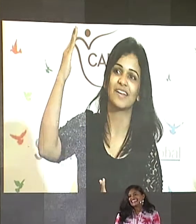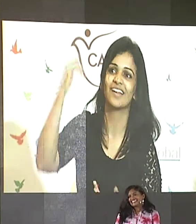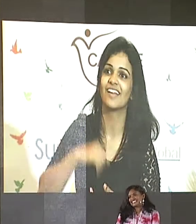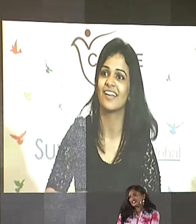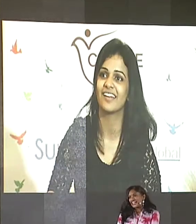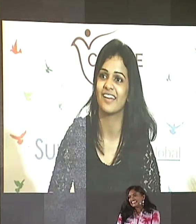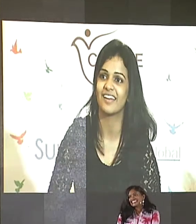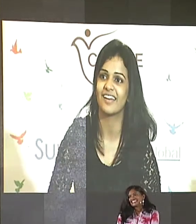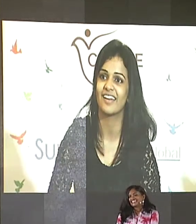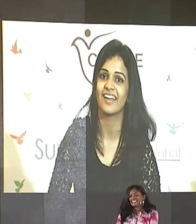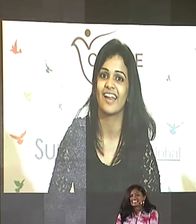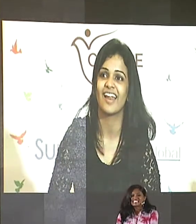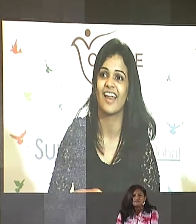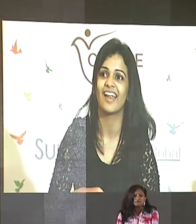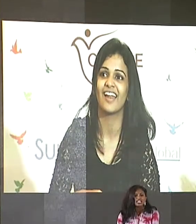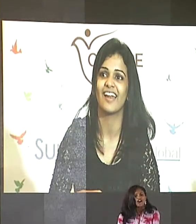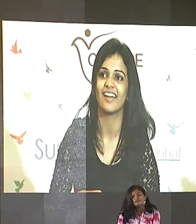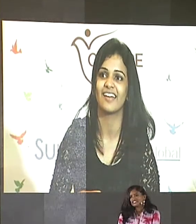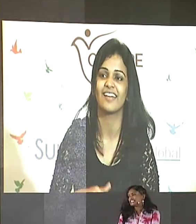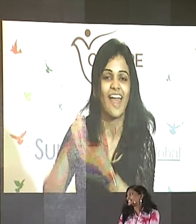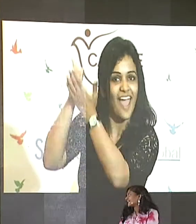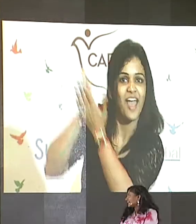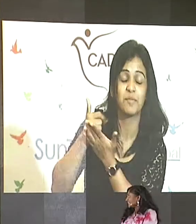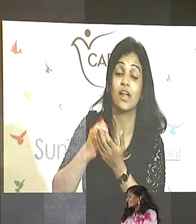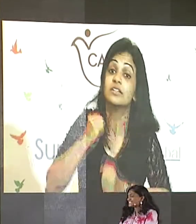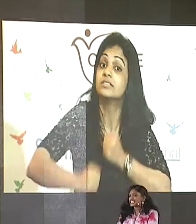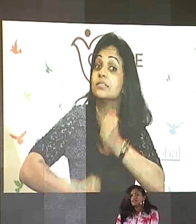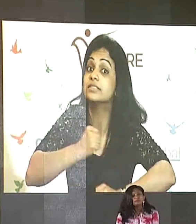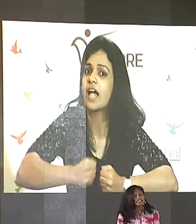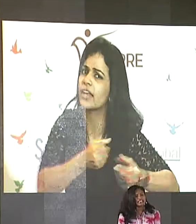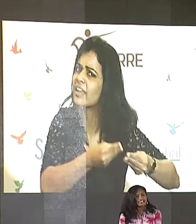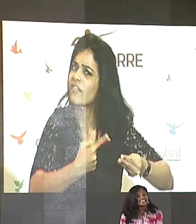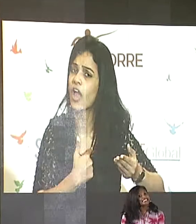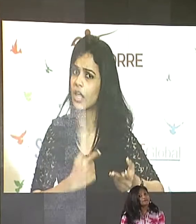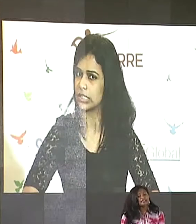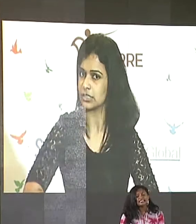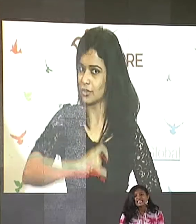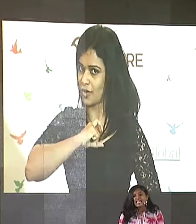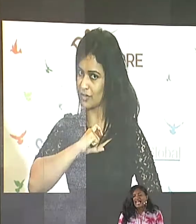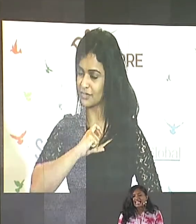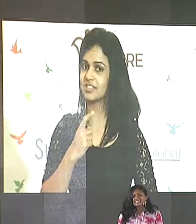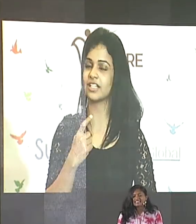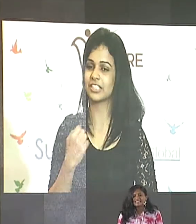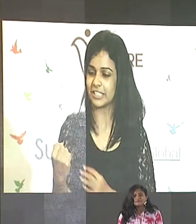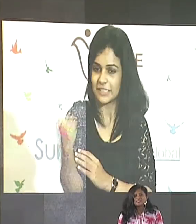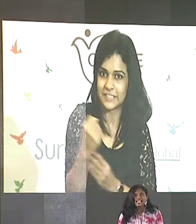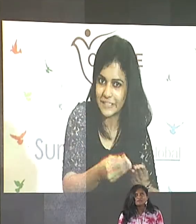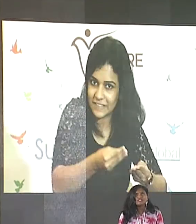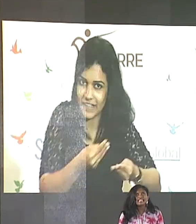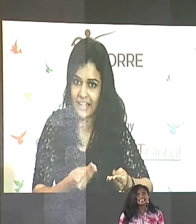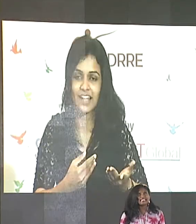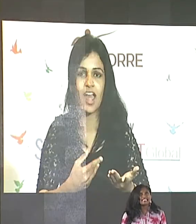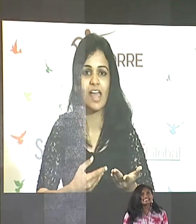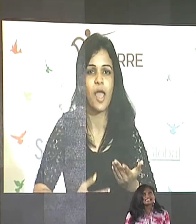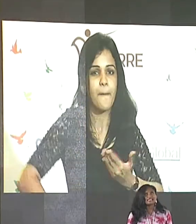me strength, it's given me confidence, it's given me discipline, and more